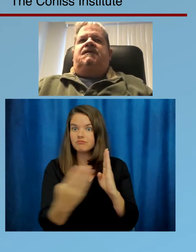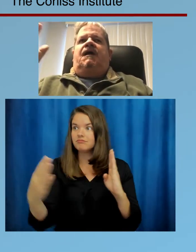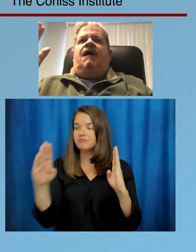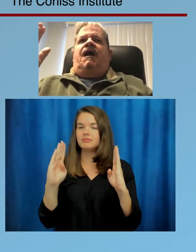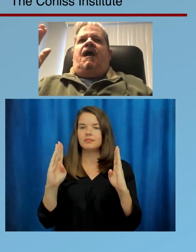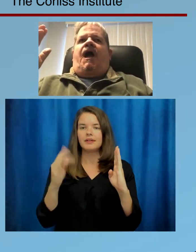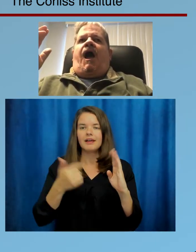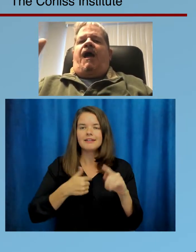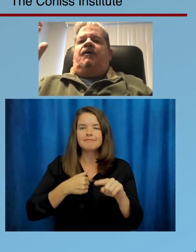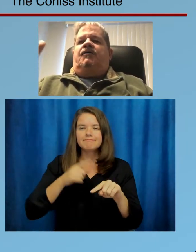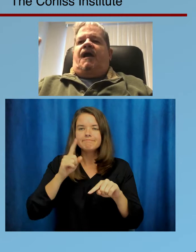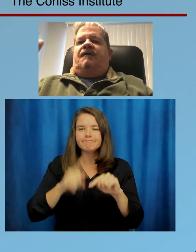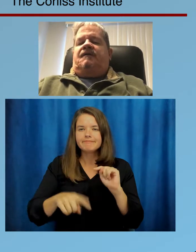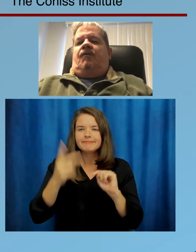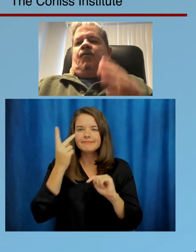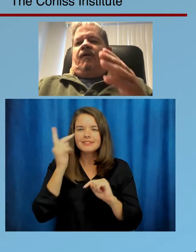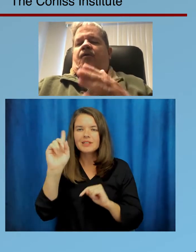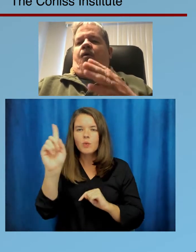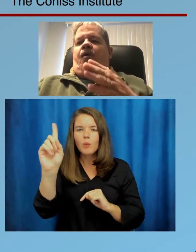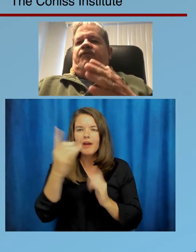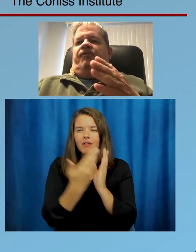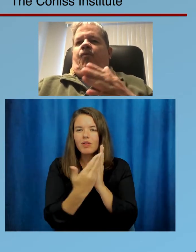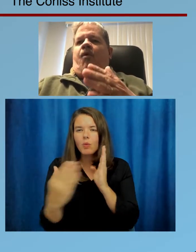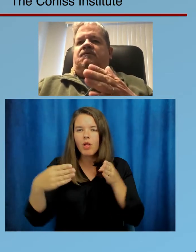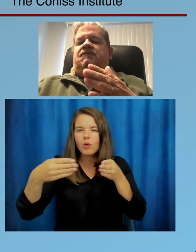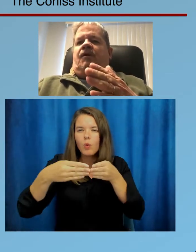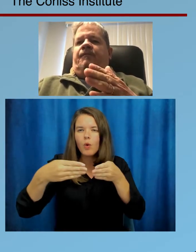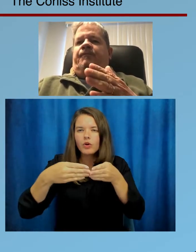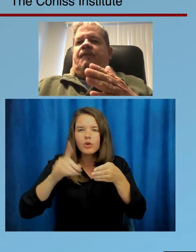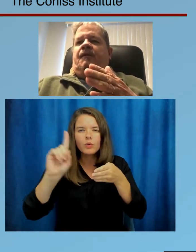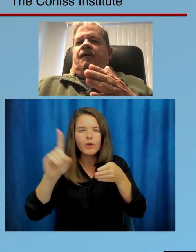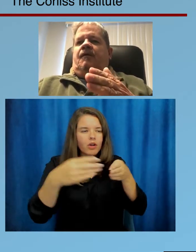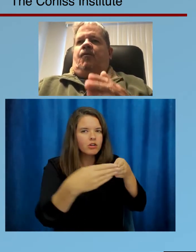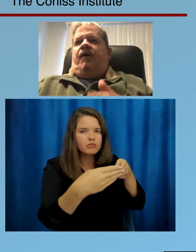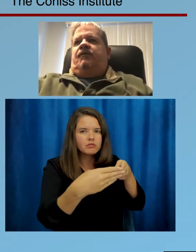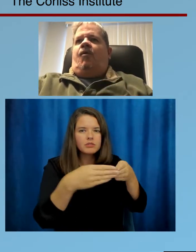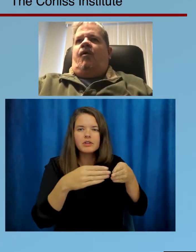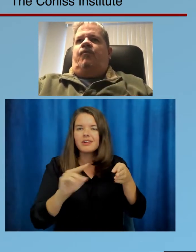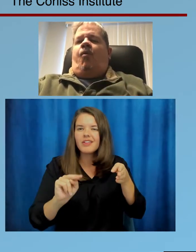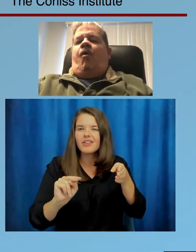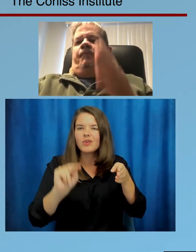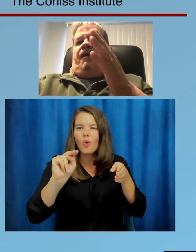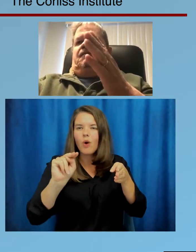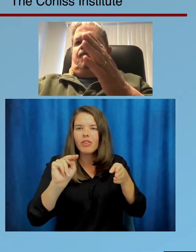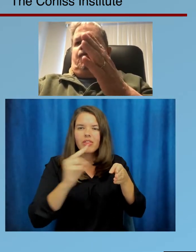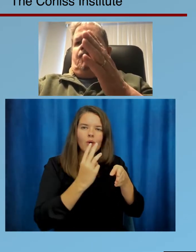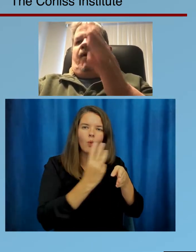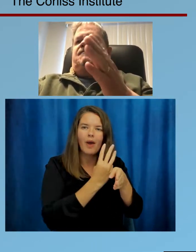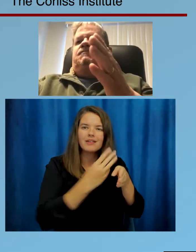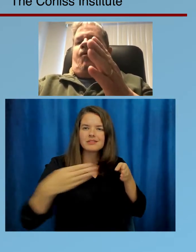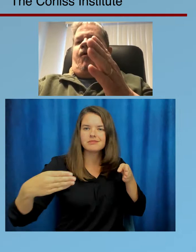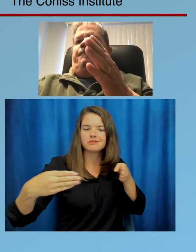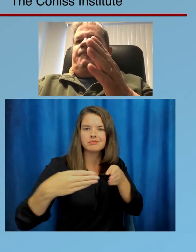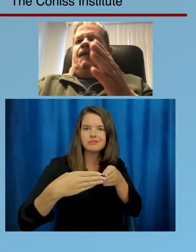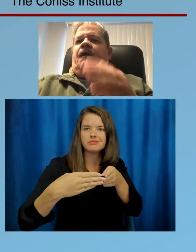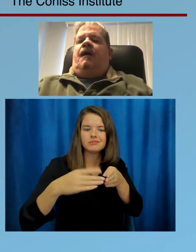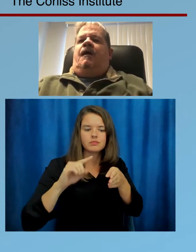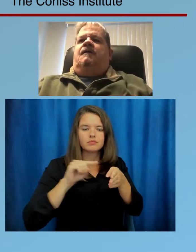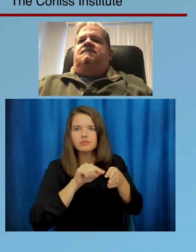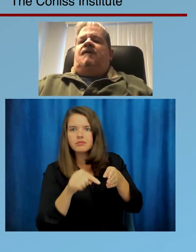office, I could not tell where the corner of the walls are, where the north wall met the west